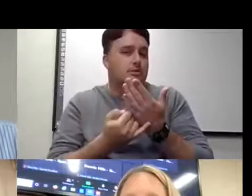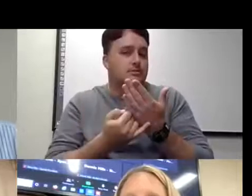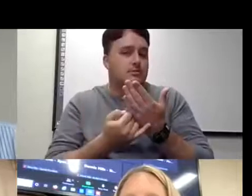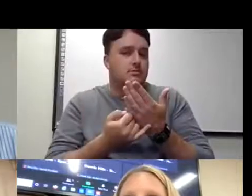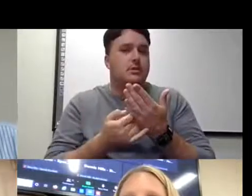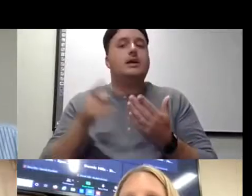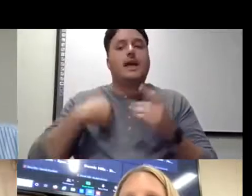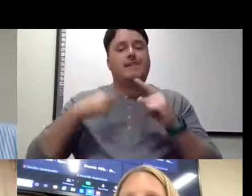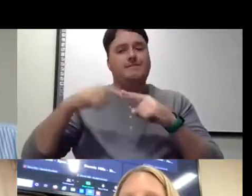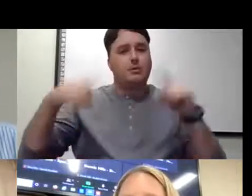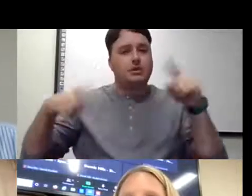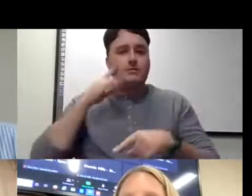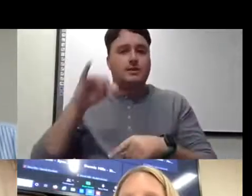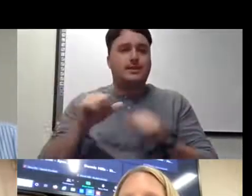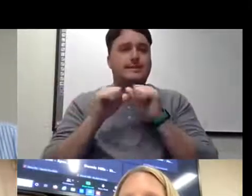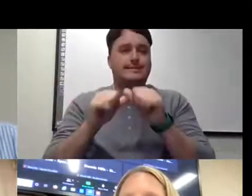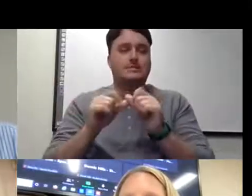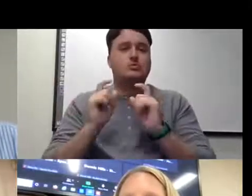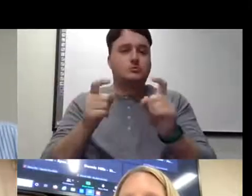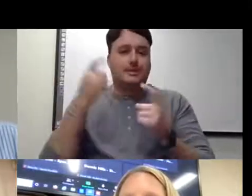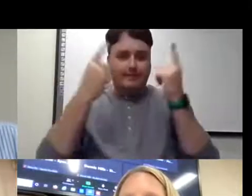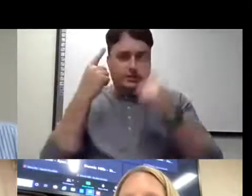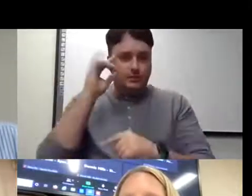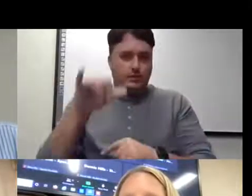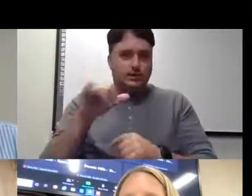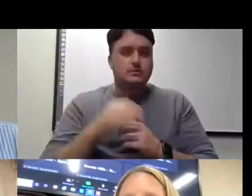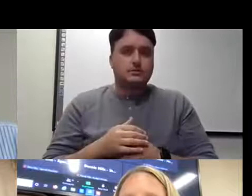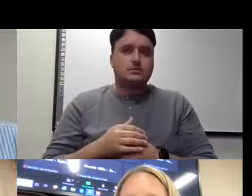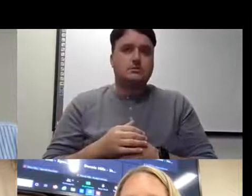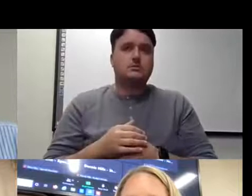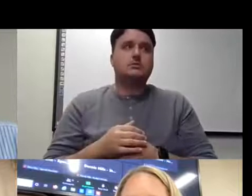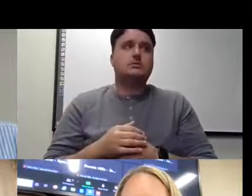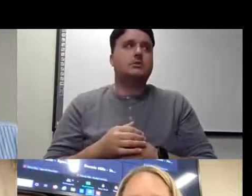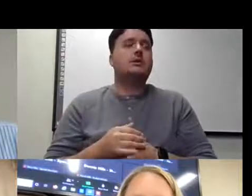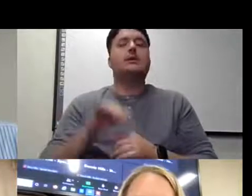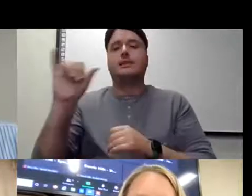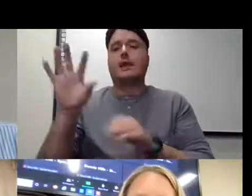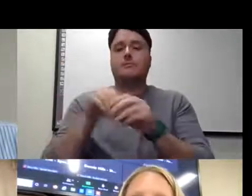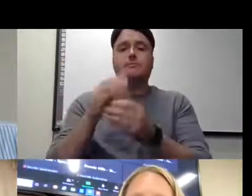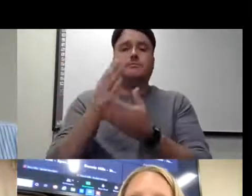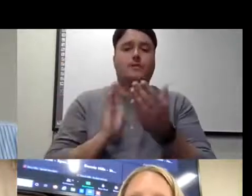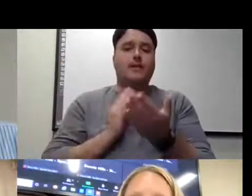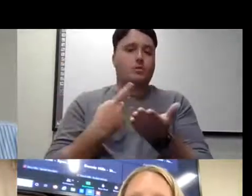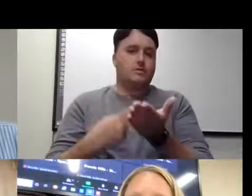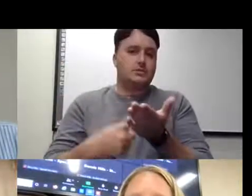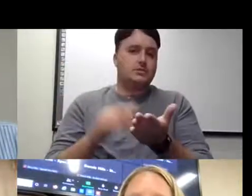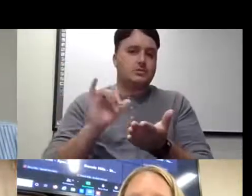of that and contributing factors to that. So that'll be part of our conversation too, and some